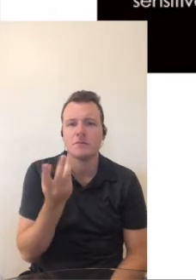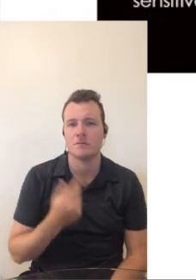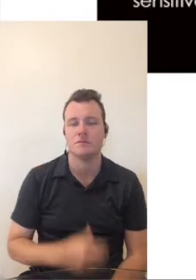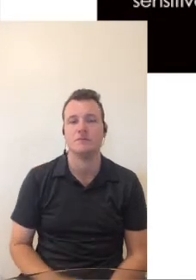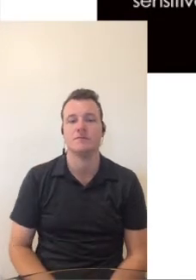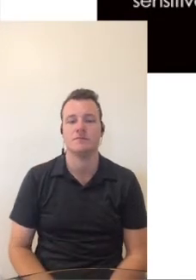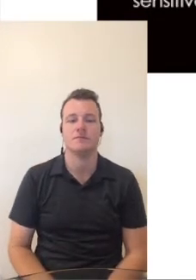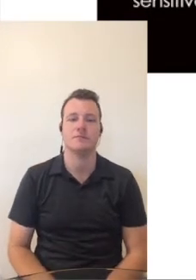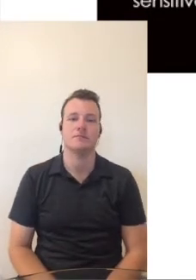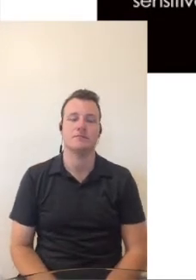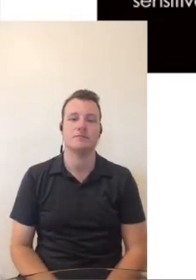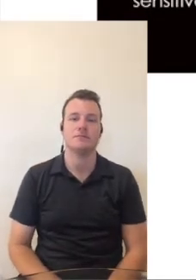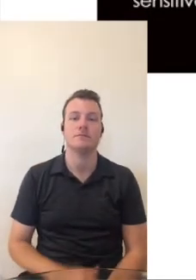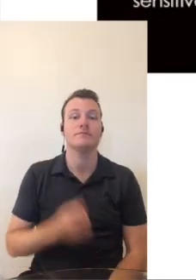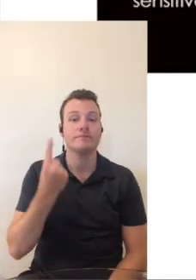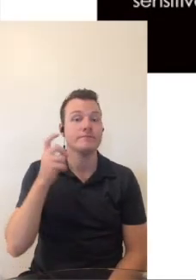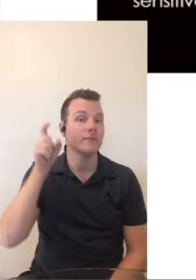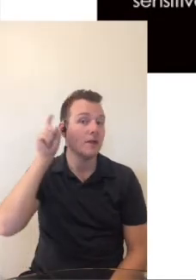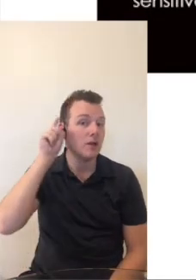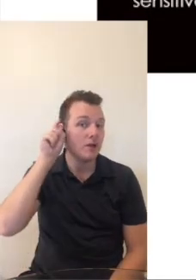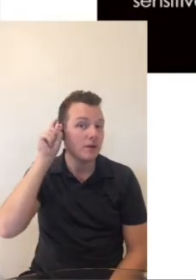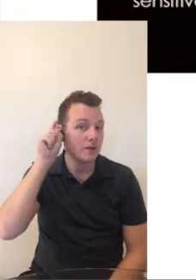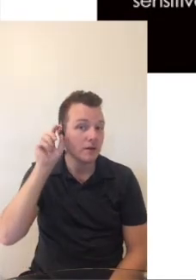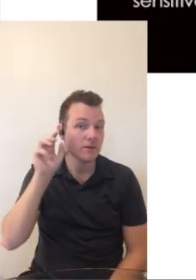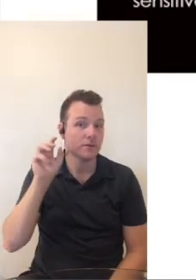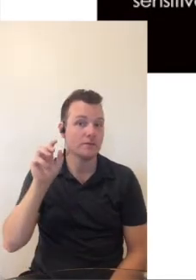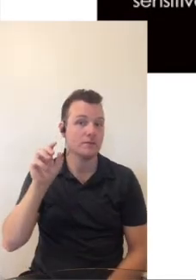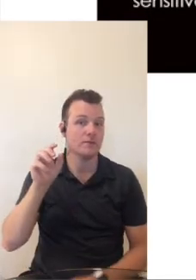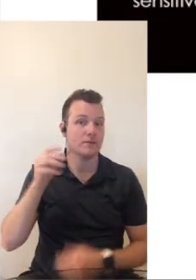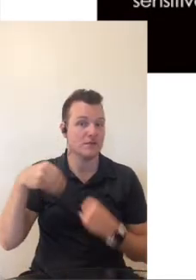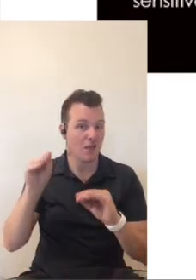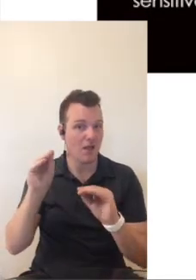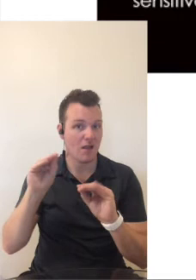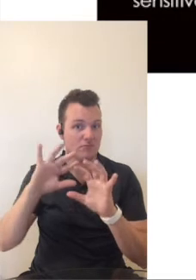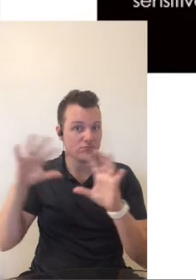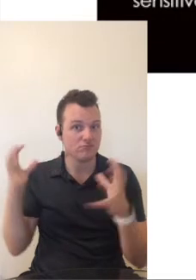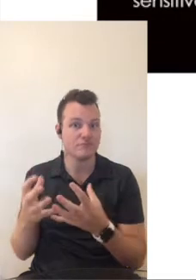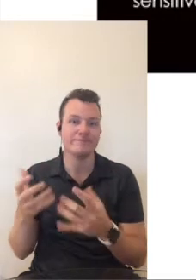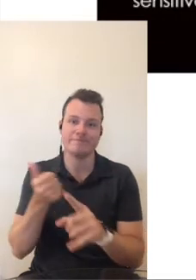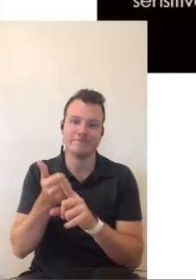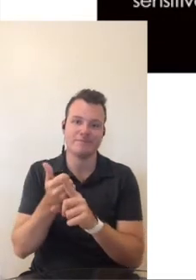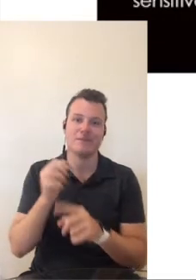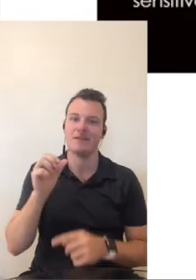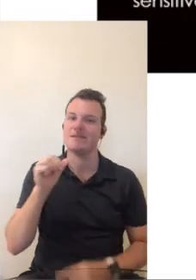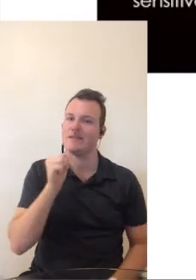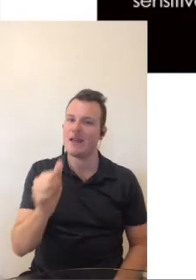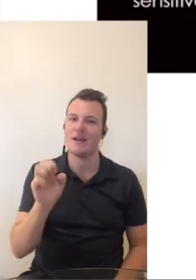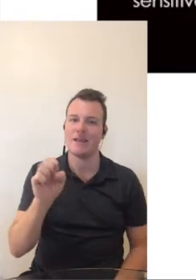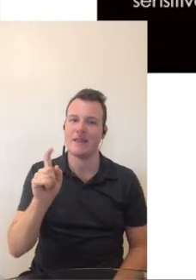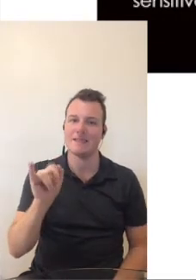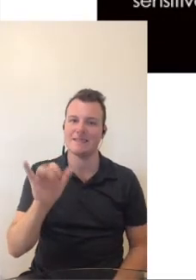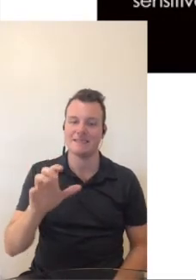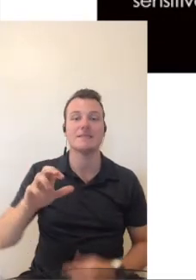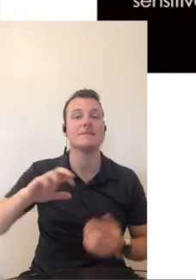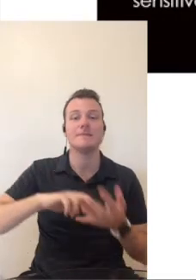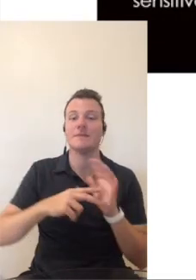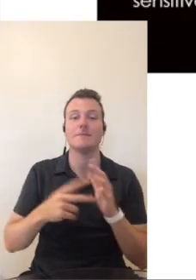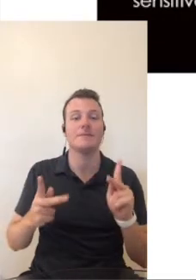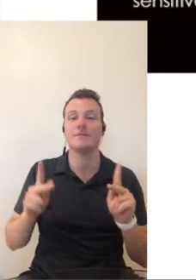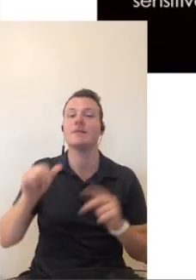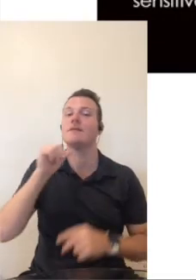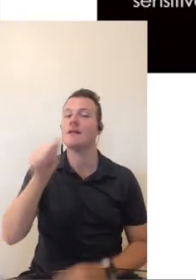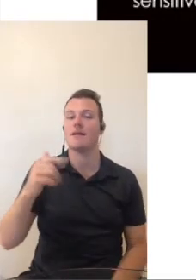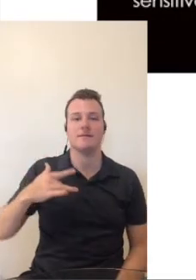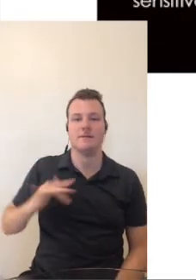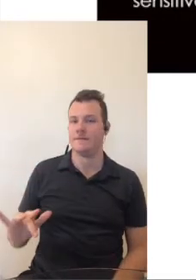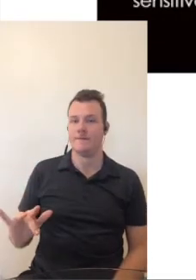okay? The hearing aid market as a whole has an inelastic demand. People are not price